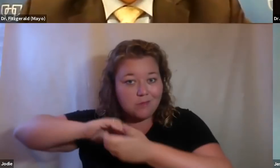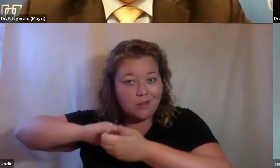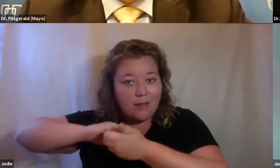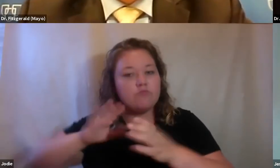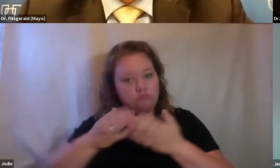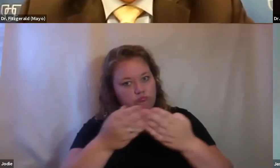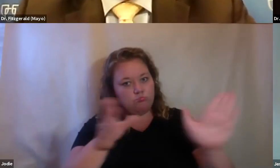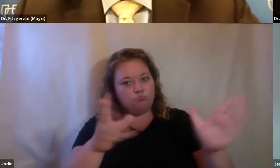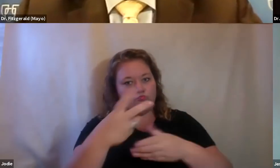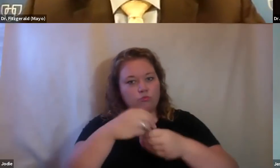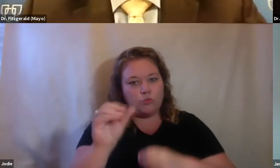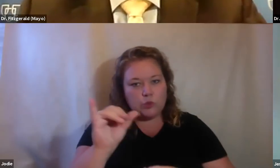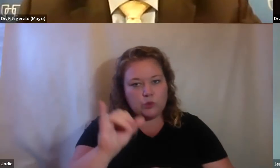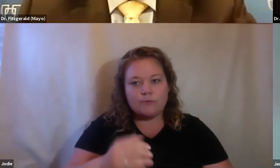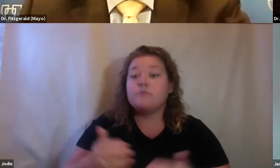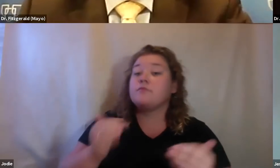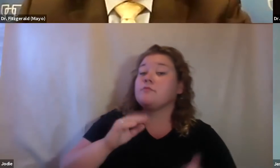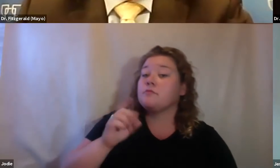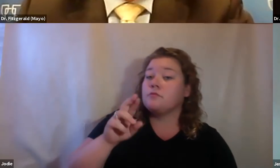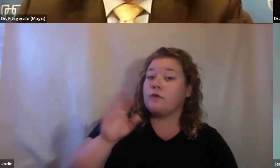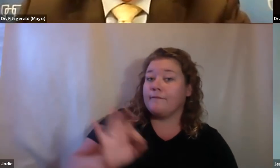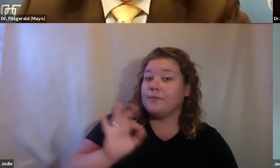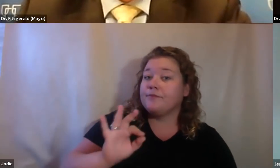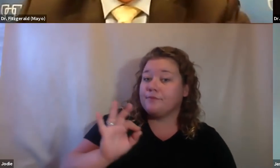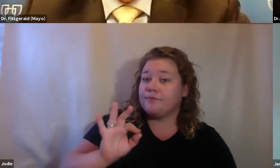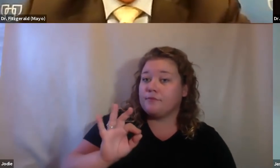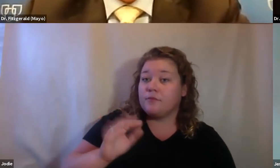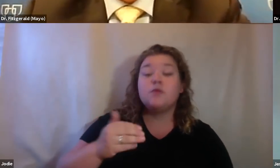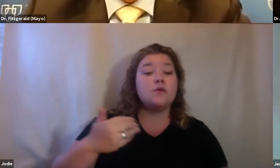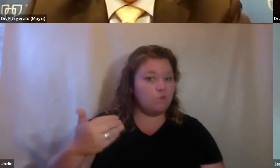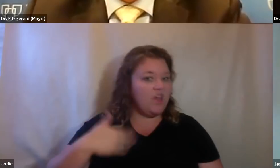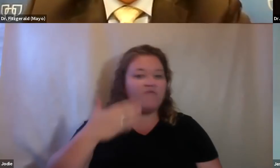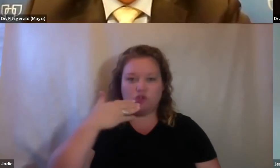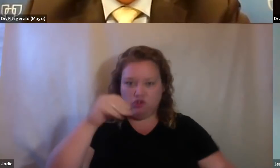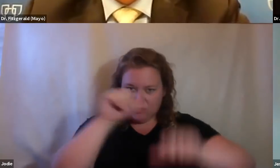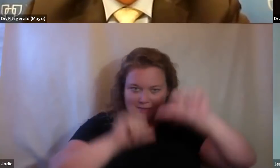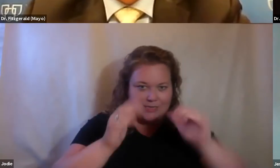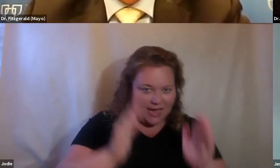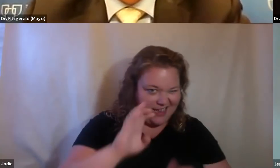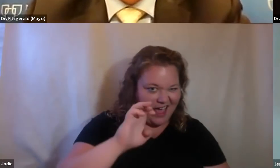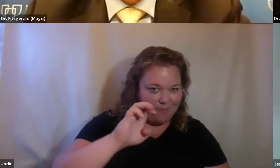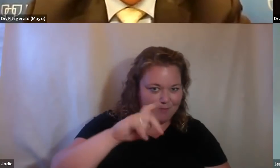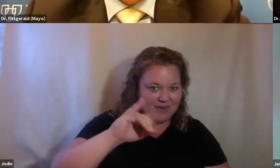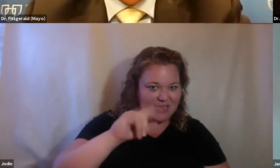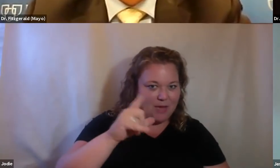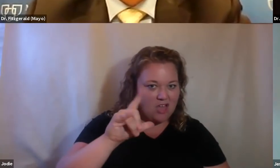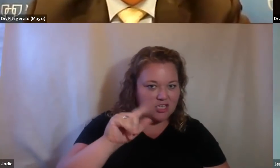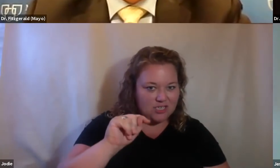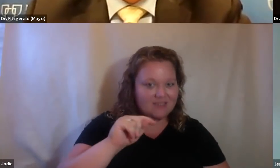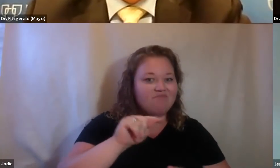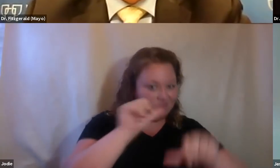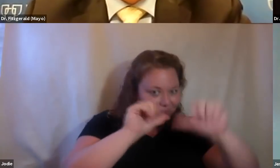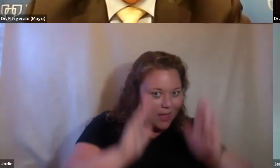And I guess I would comment, I think, we have good epidemiologists and scientists that give us some insight into where things may